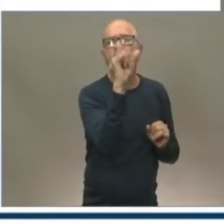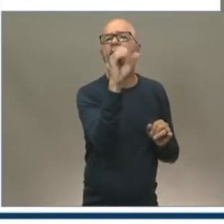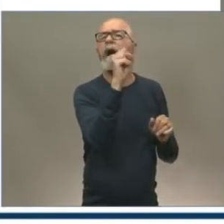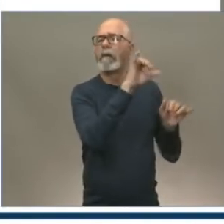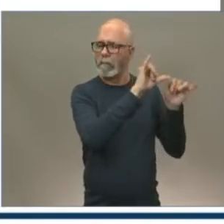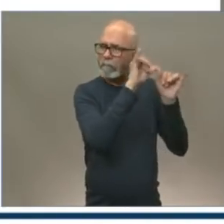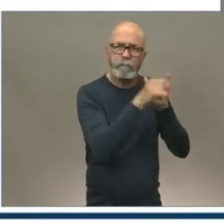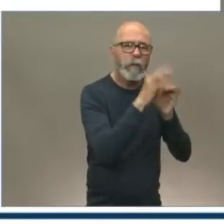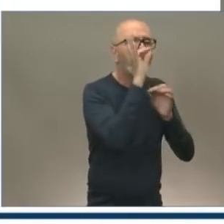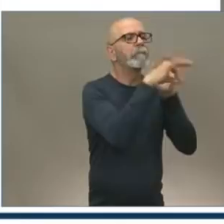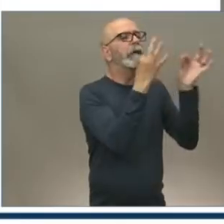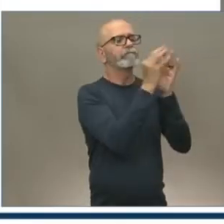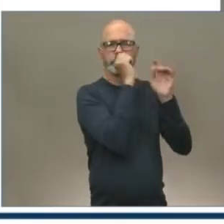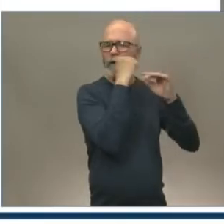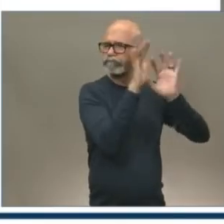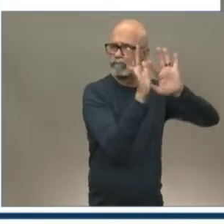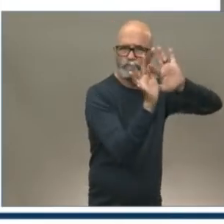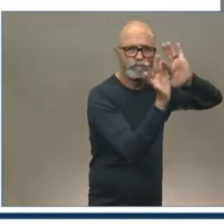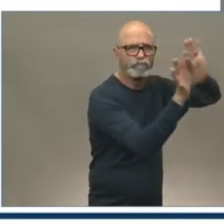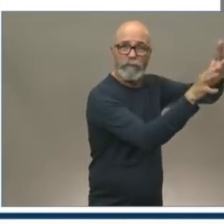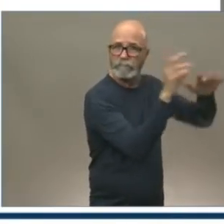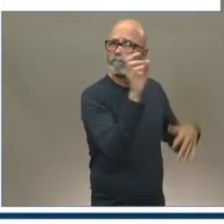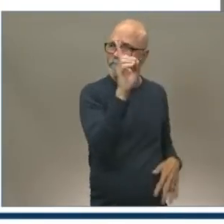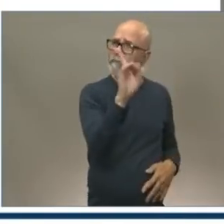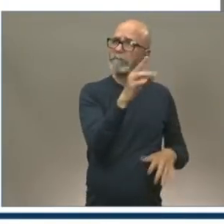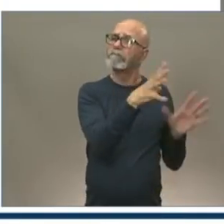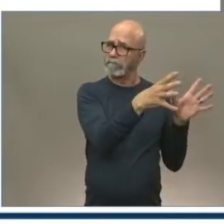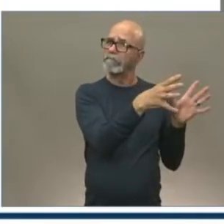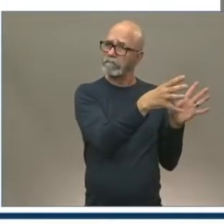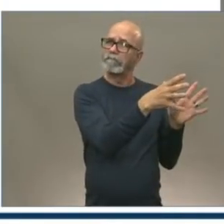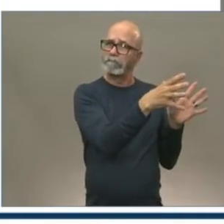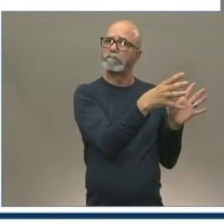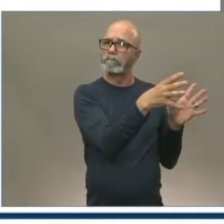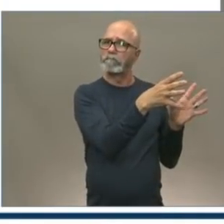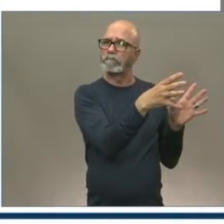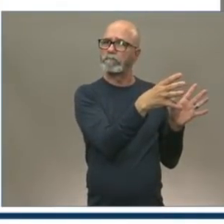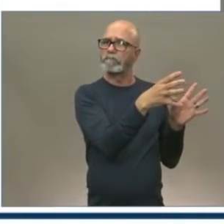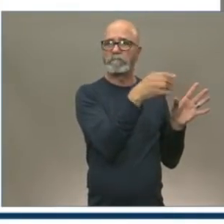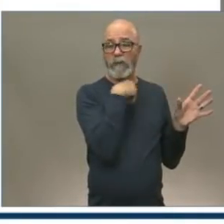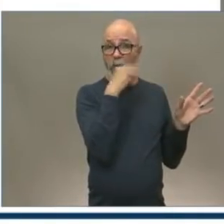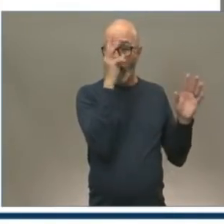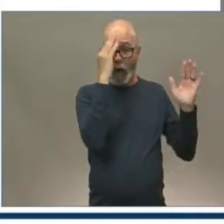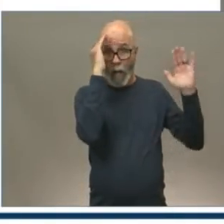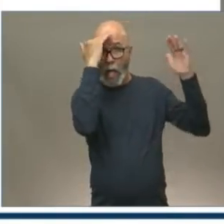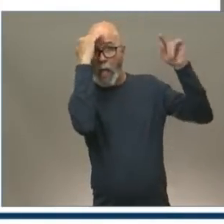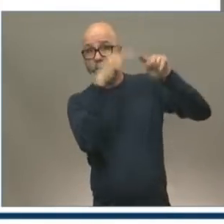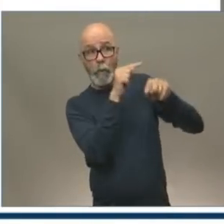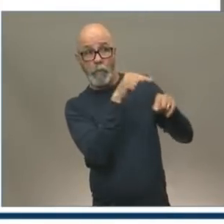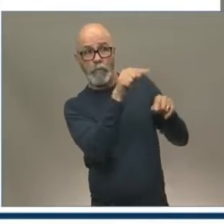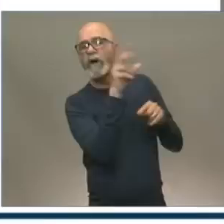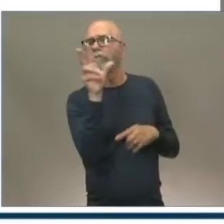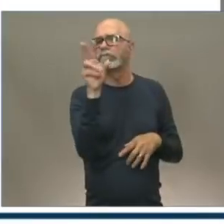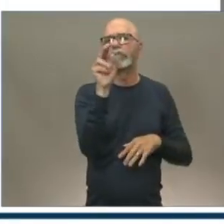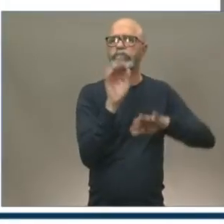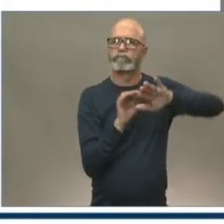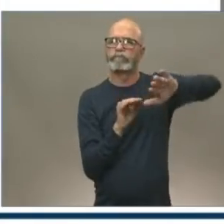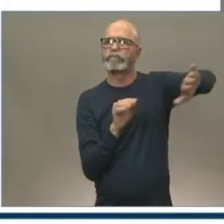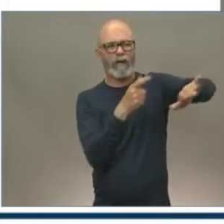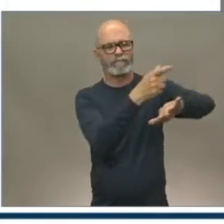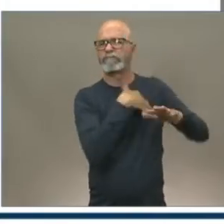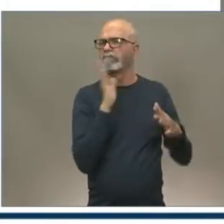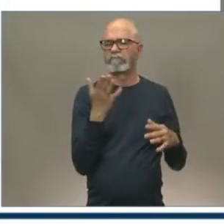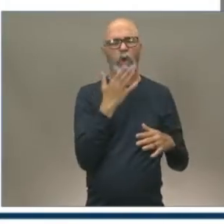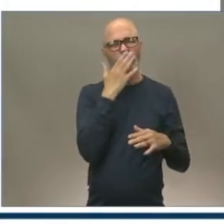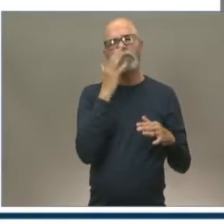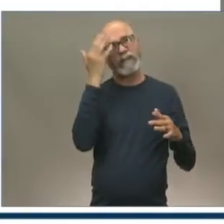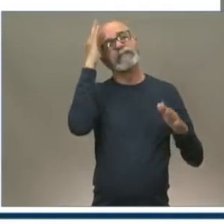testing. So those are the ones that, quite frankly, they don't actually give me as much concern because we expect to see positives in those people, and they're following the